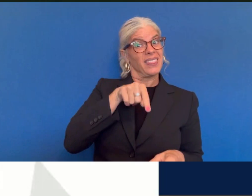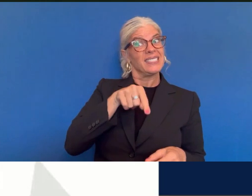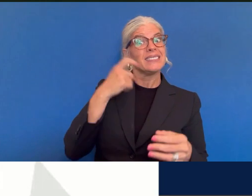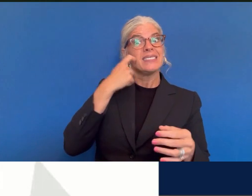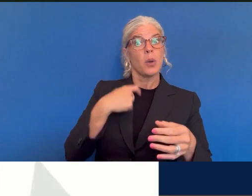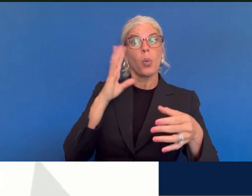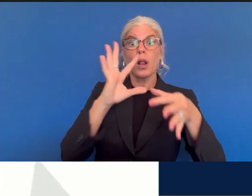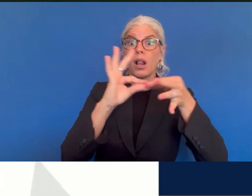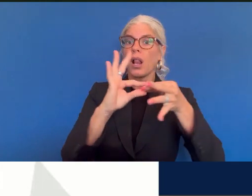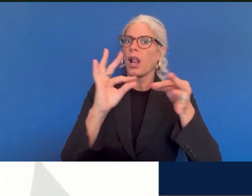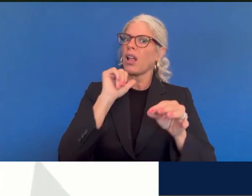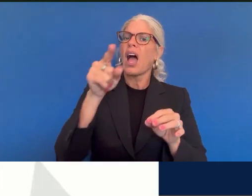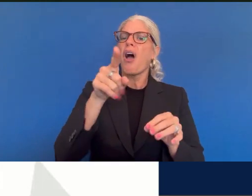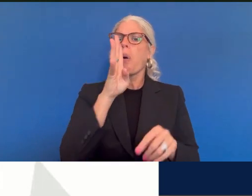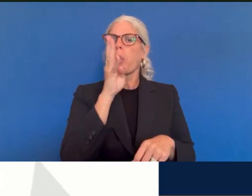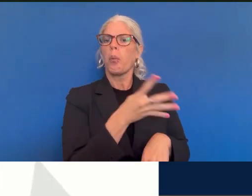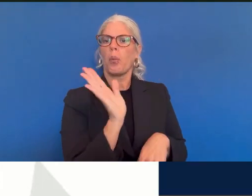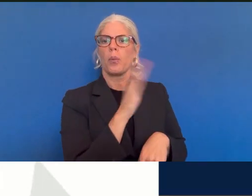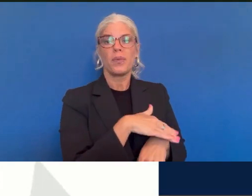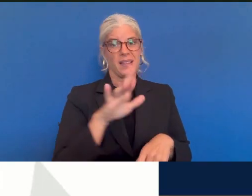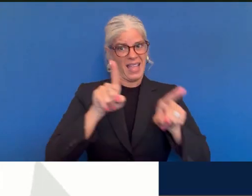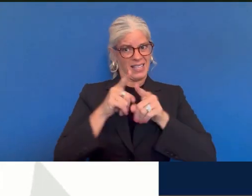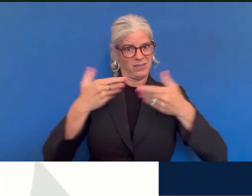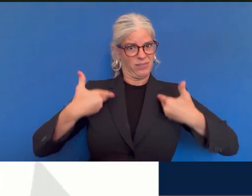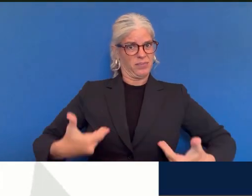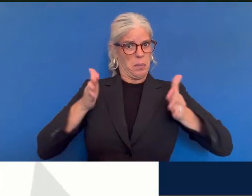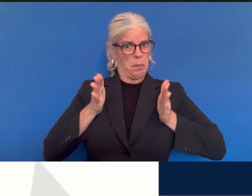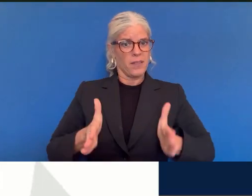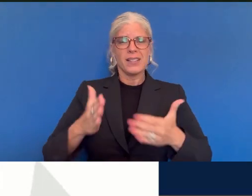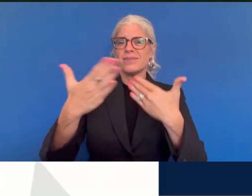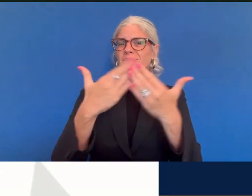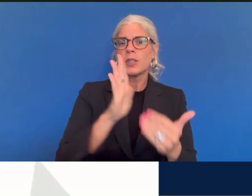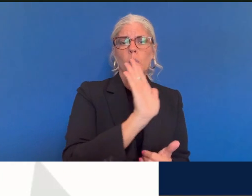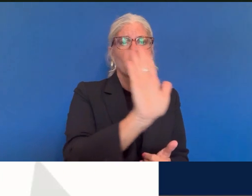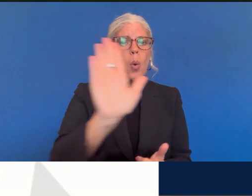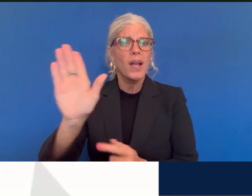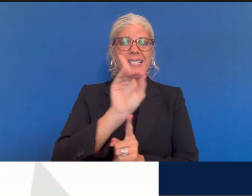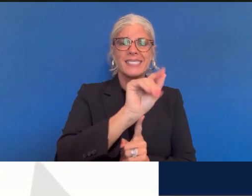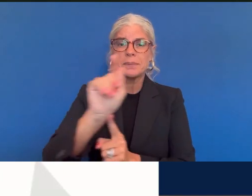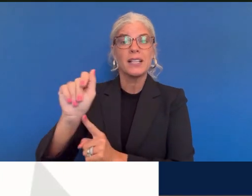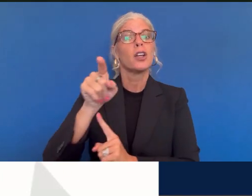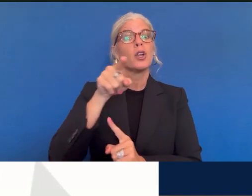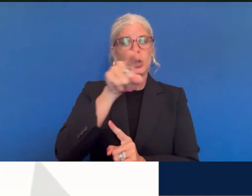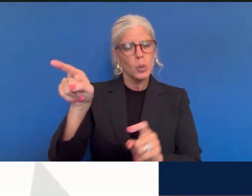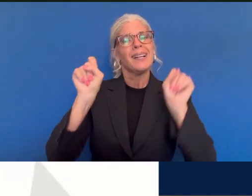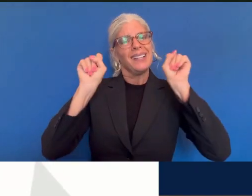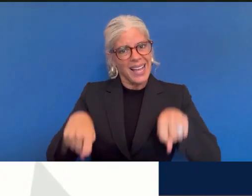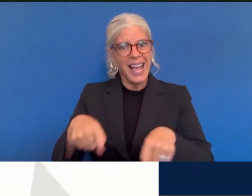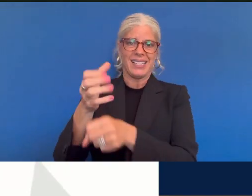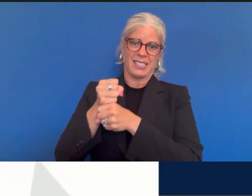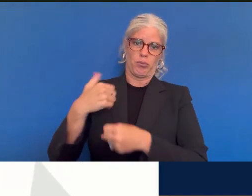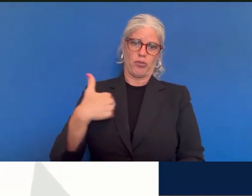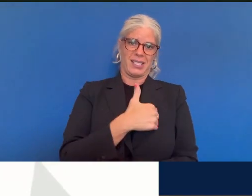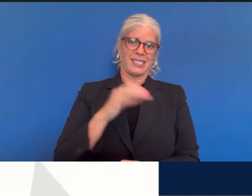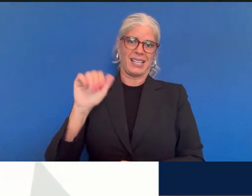be ignored. You, as an individual, whatever your disability is, are likely to get